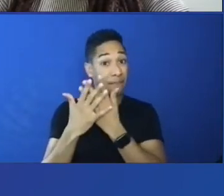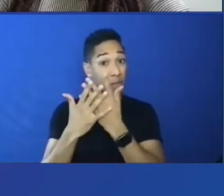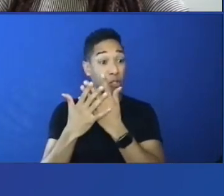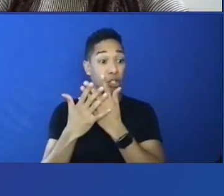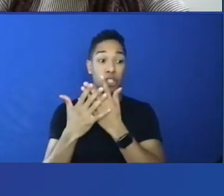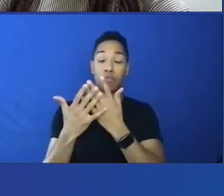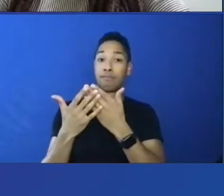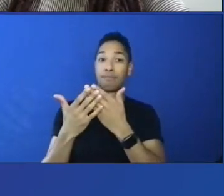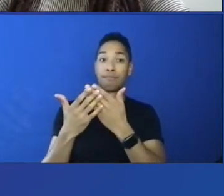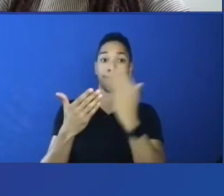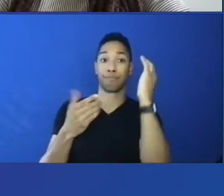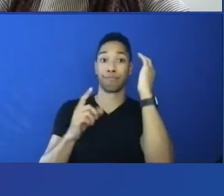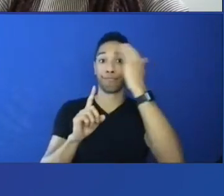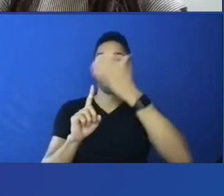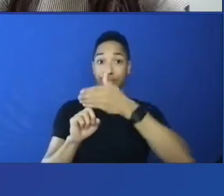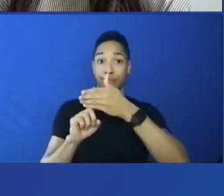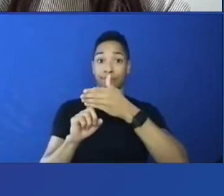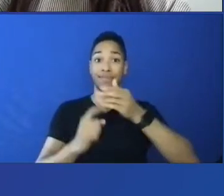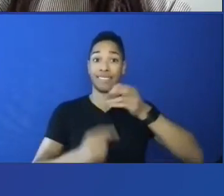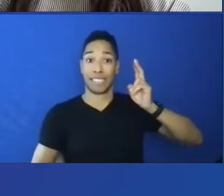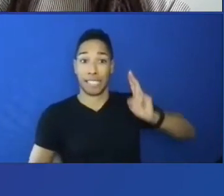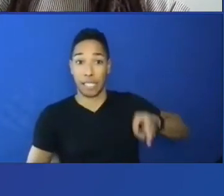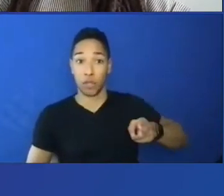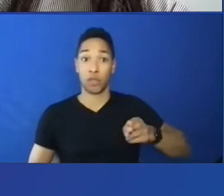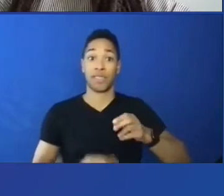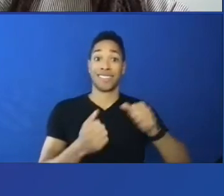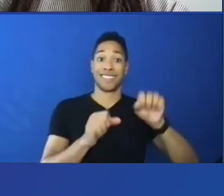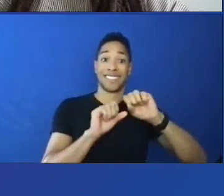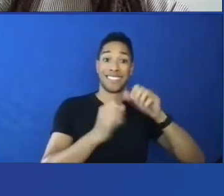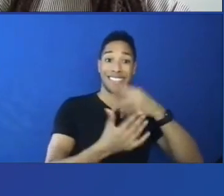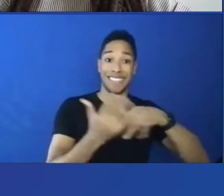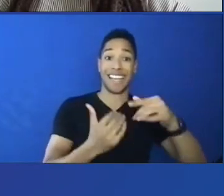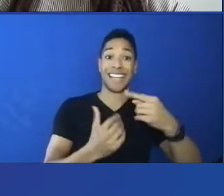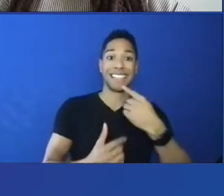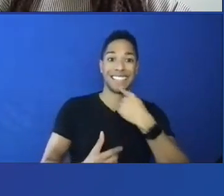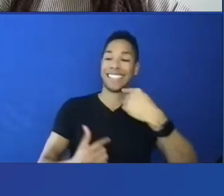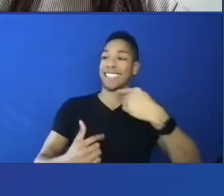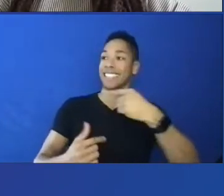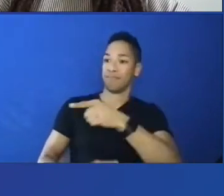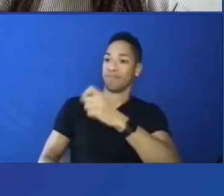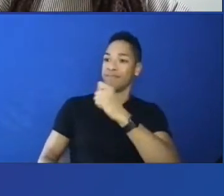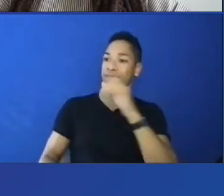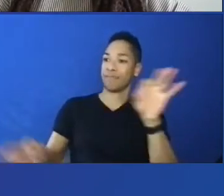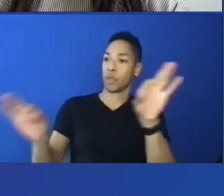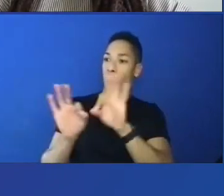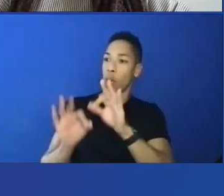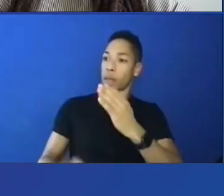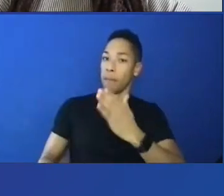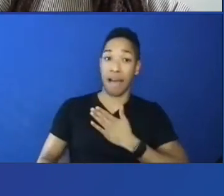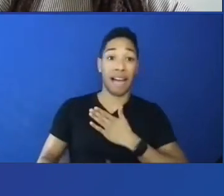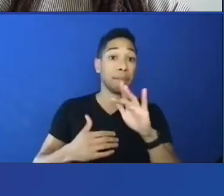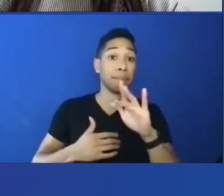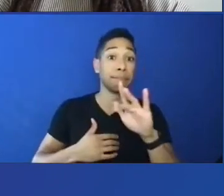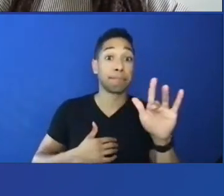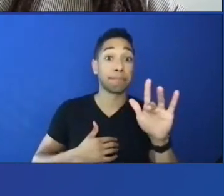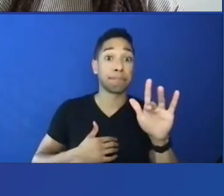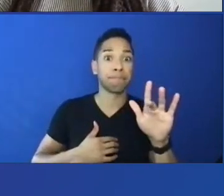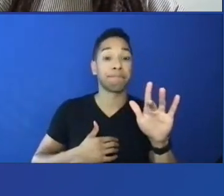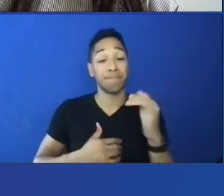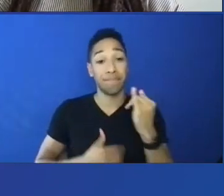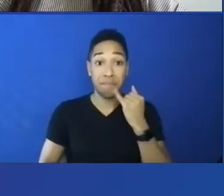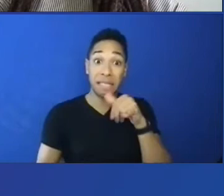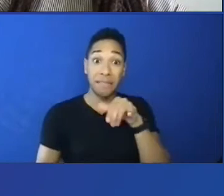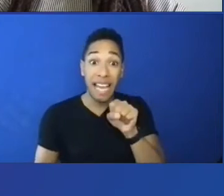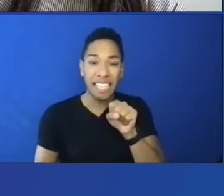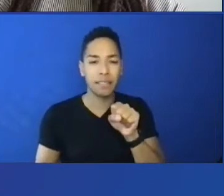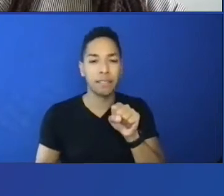that societally and historically say they are not deserving of my fill in the blank? If that is true, that's your starting point. Back it